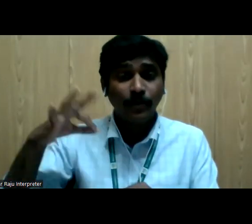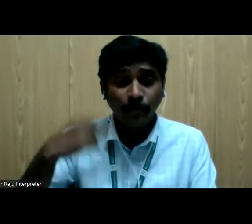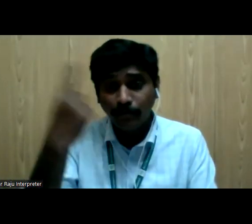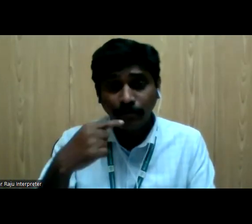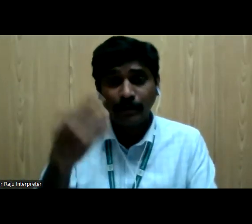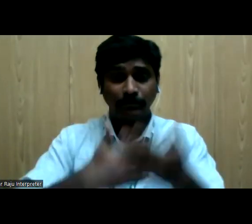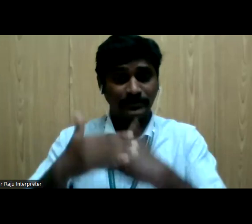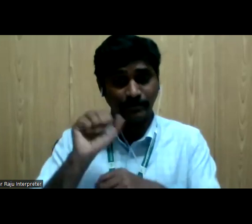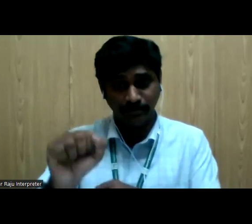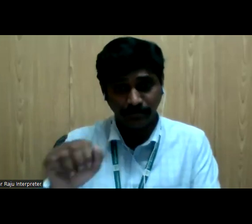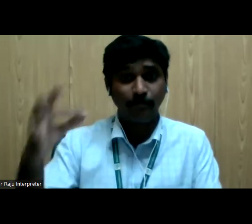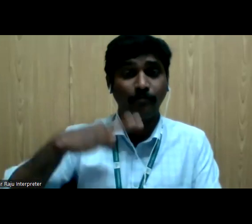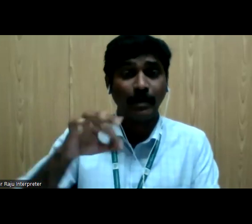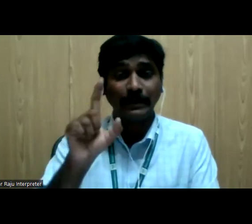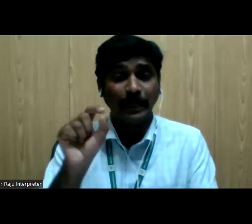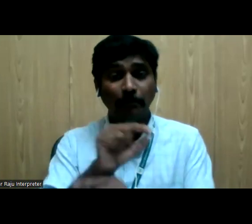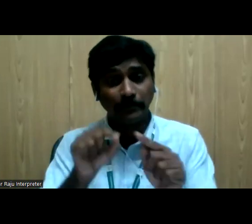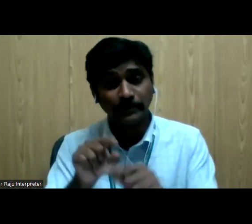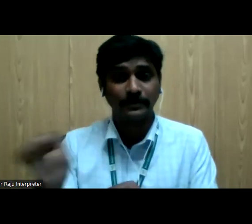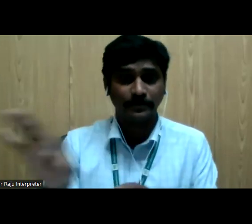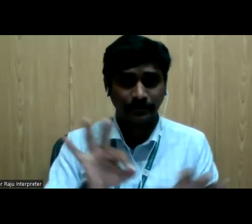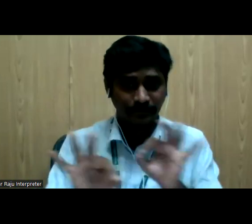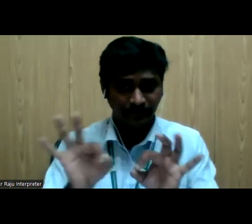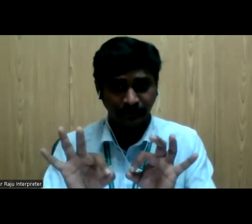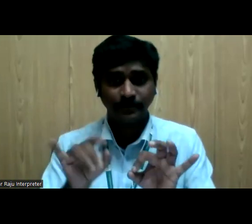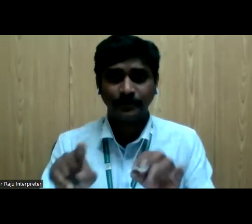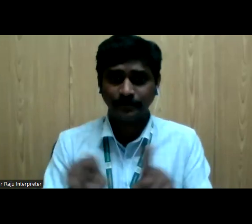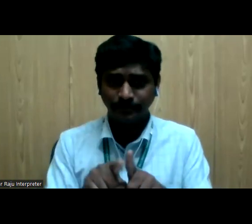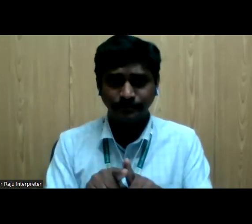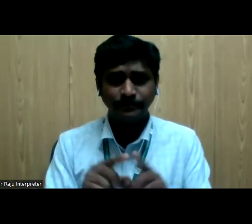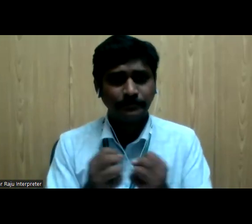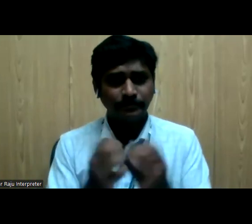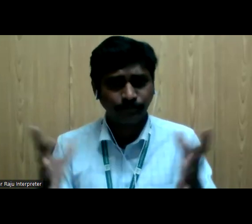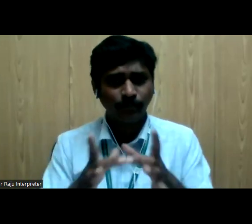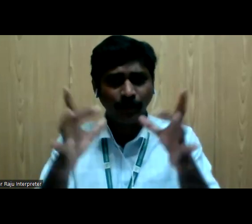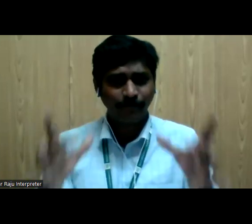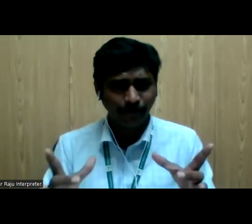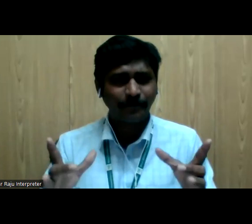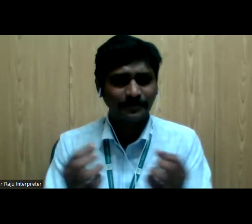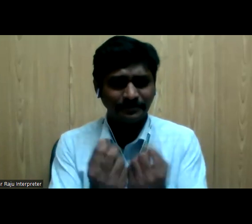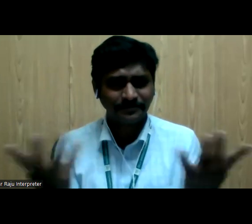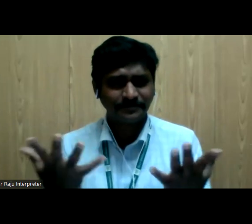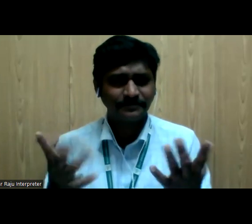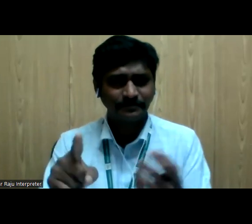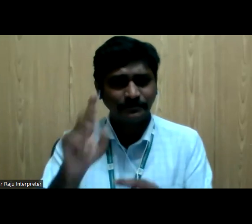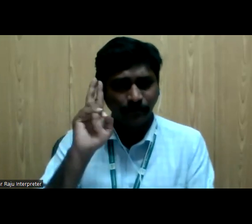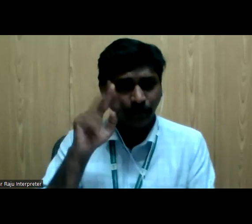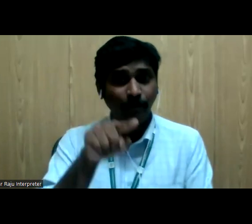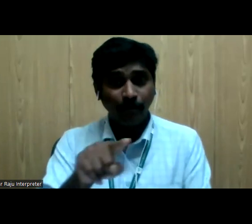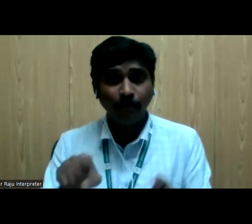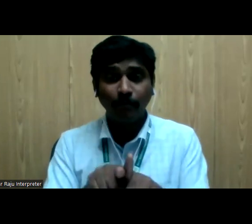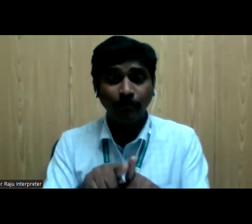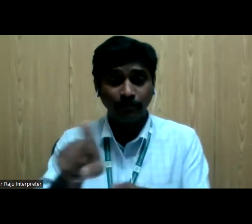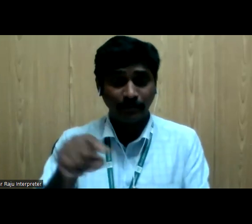disabilities. I don't think too many organizations have taken this step right from day one. This has helped us stay